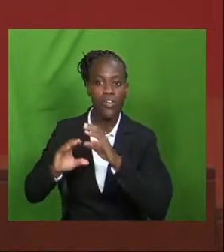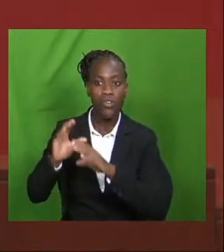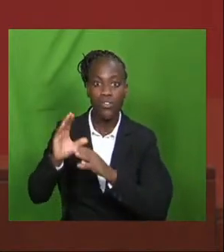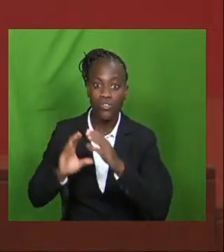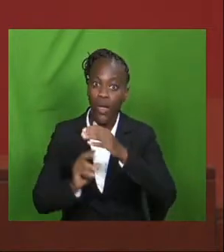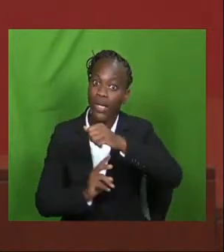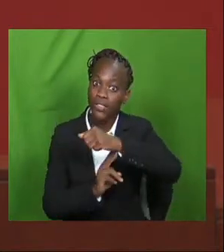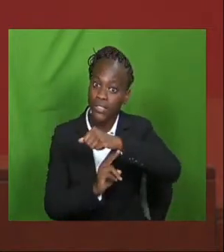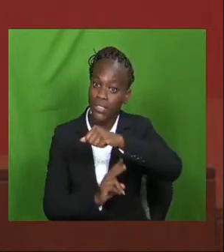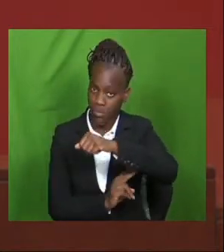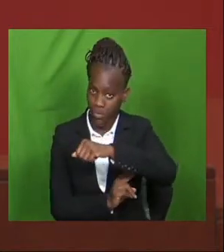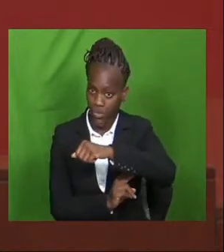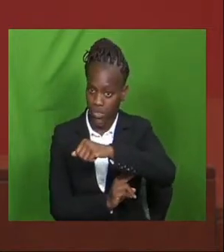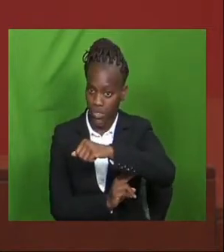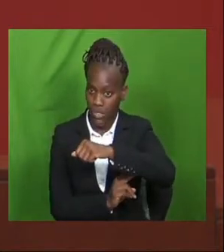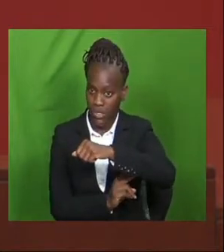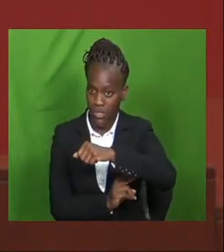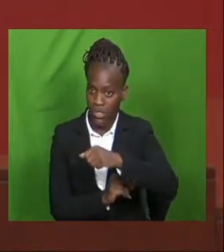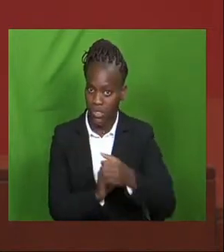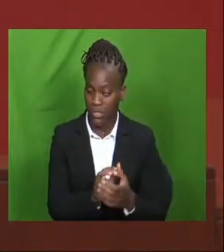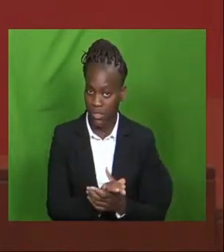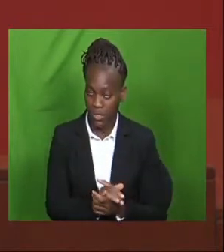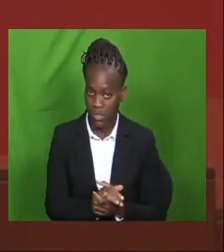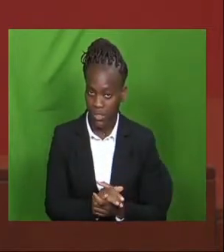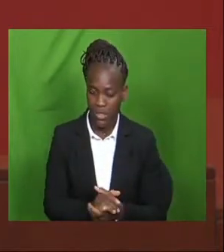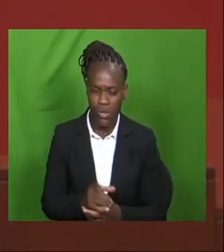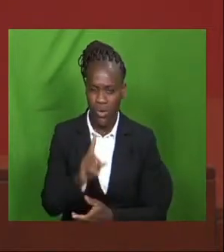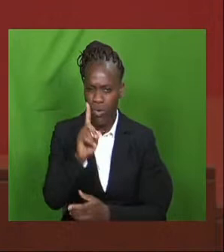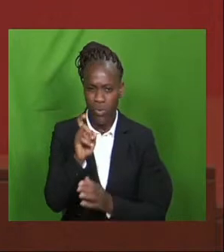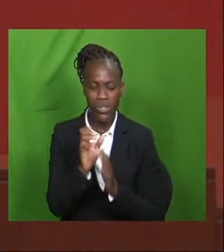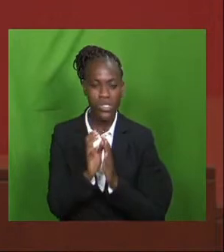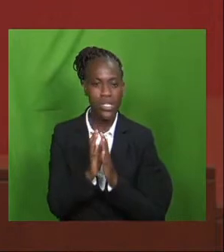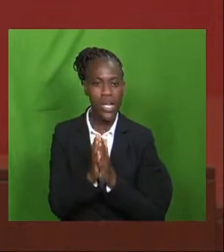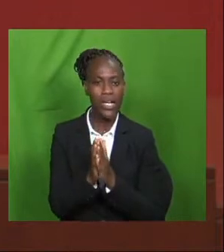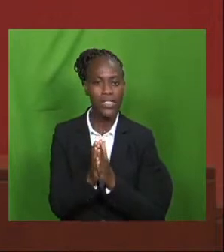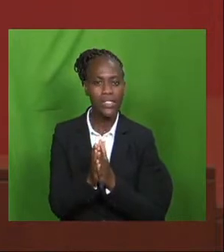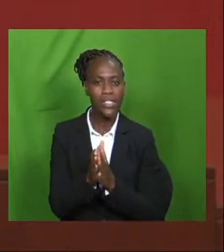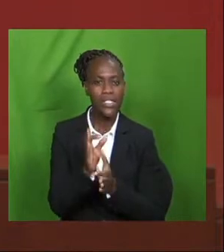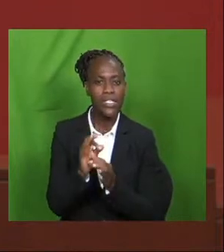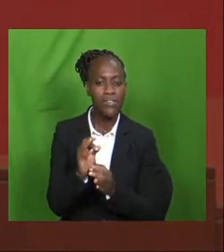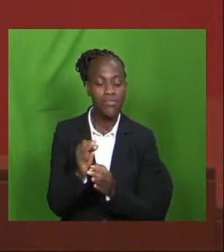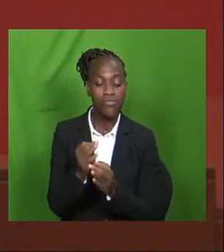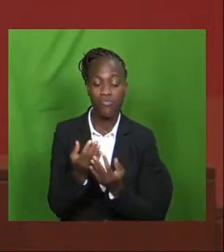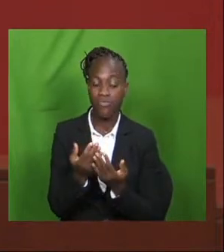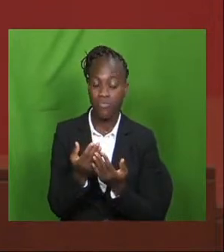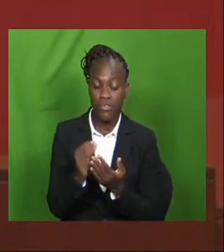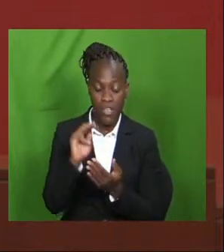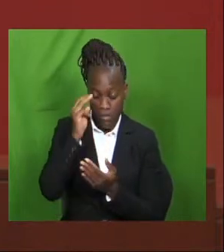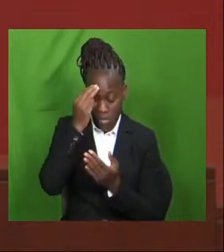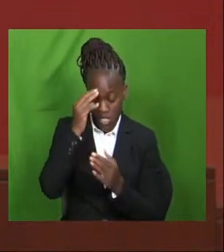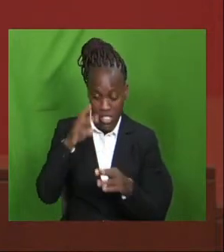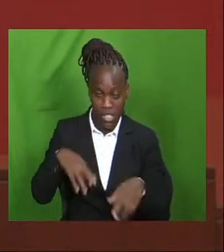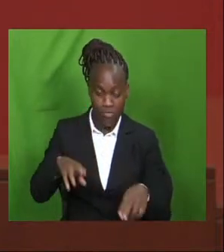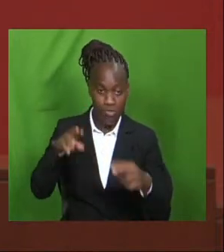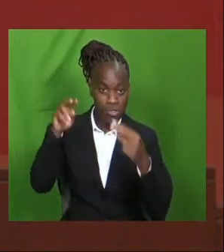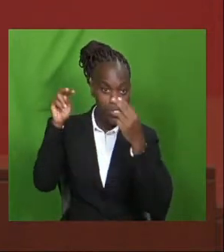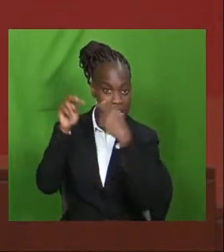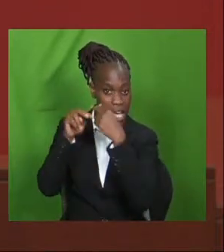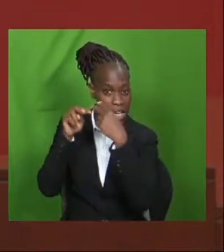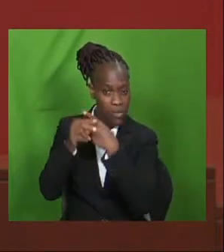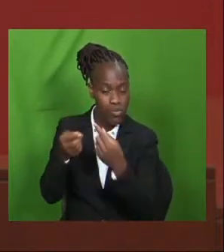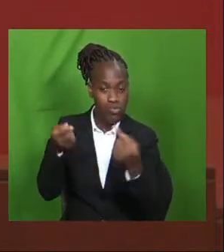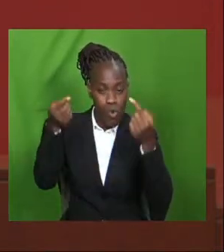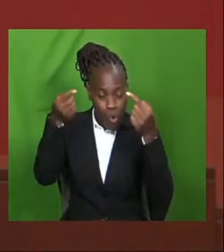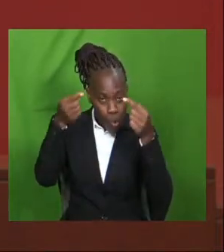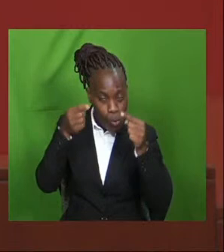bridge. You see, the question he asked said, to ask the Minister for Roads and Highways, when will